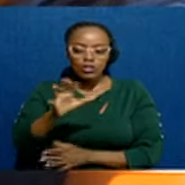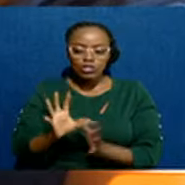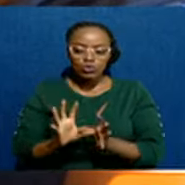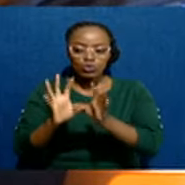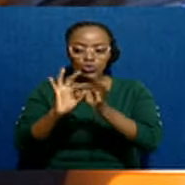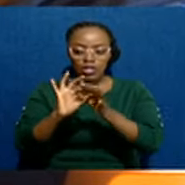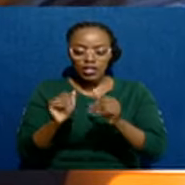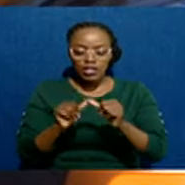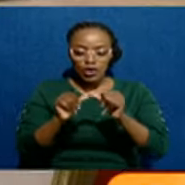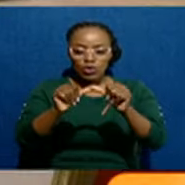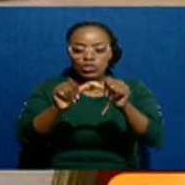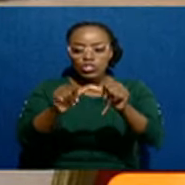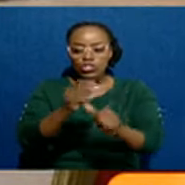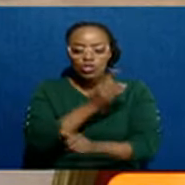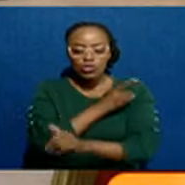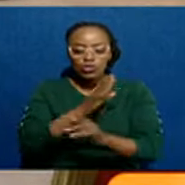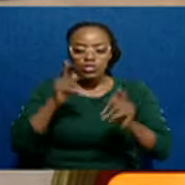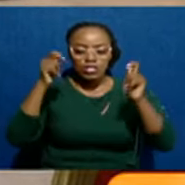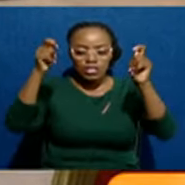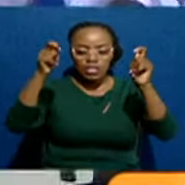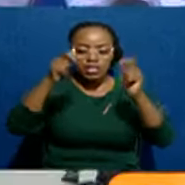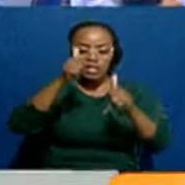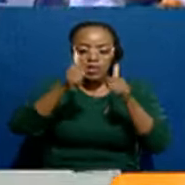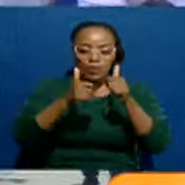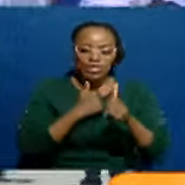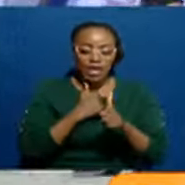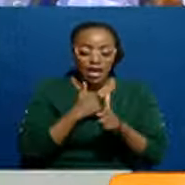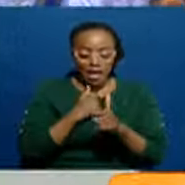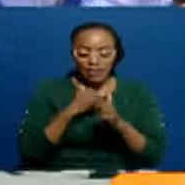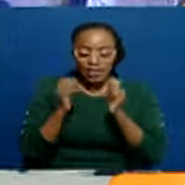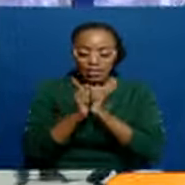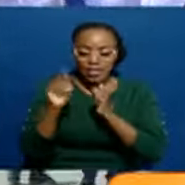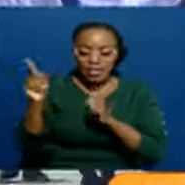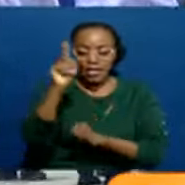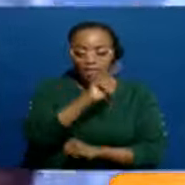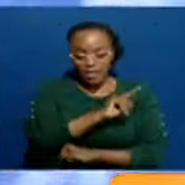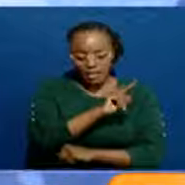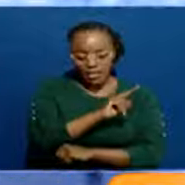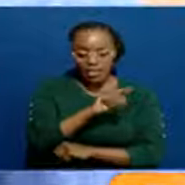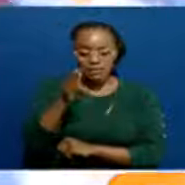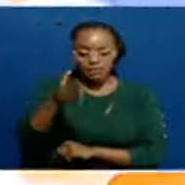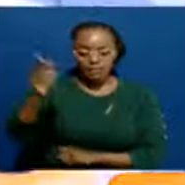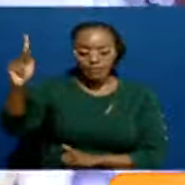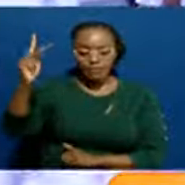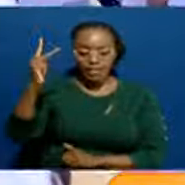the ongoing doctor strike, which marked its 10th day countrywide.